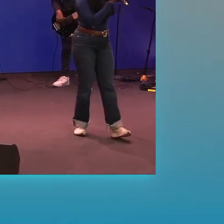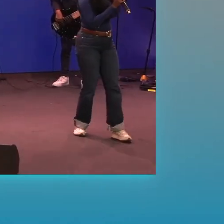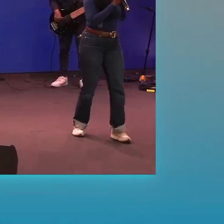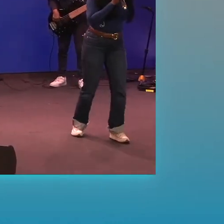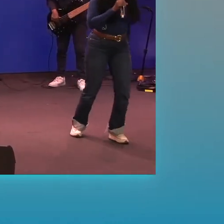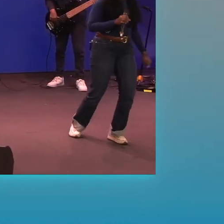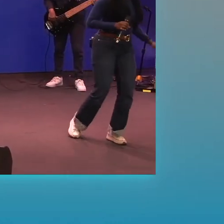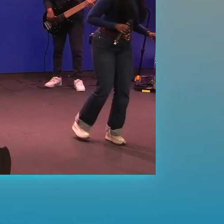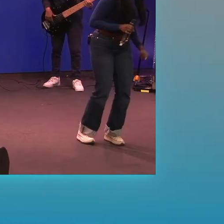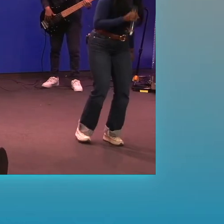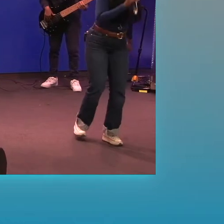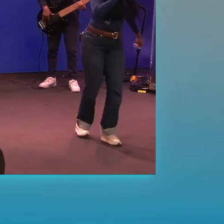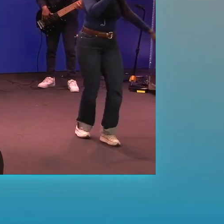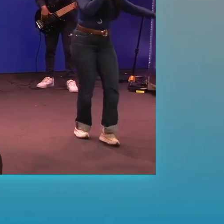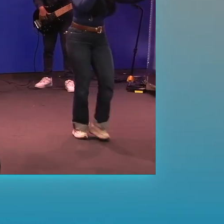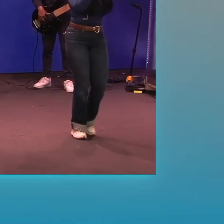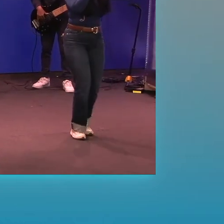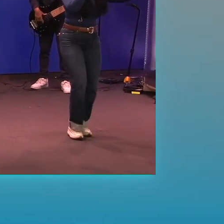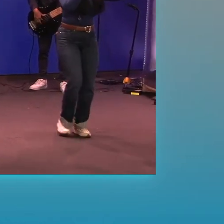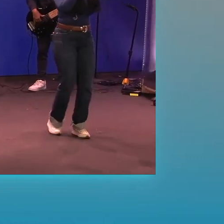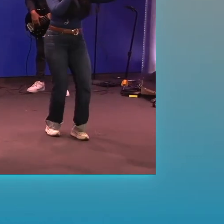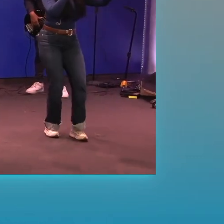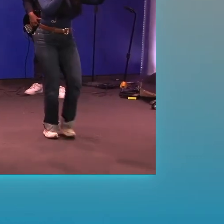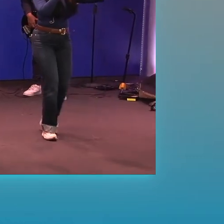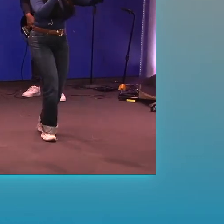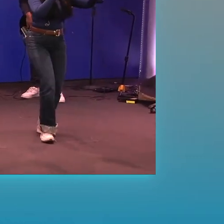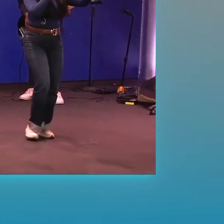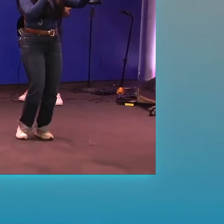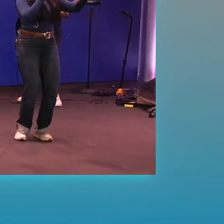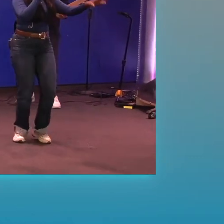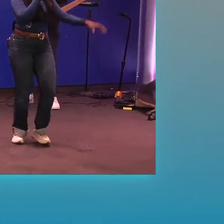I ran out of that grave, out of the